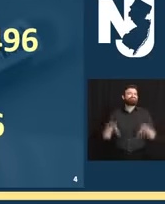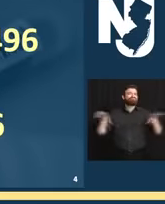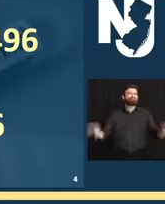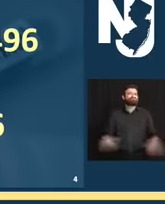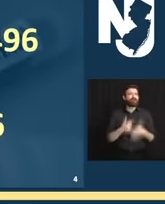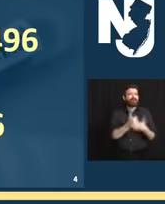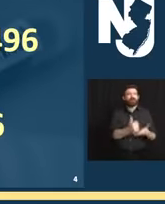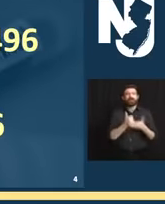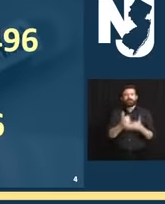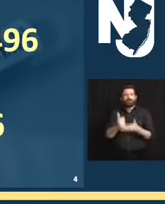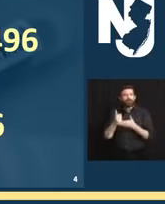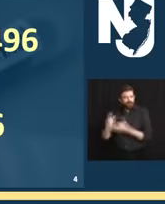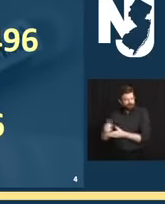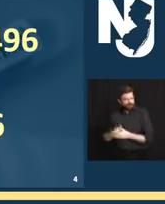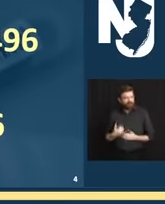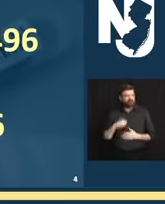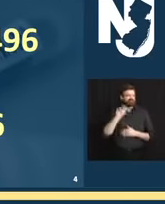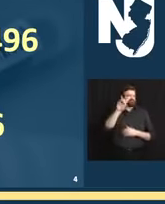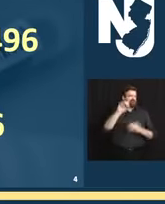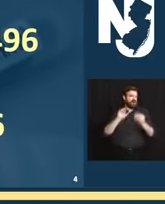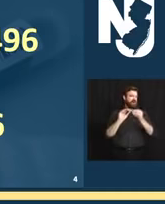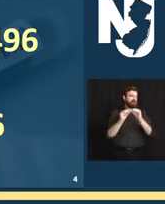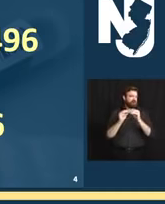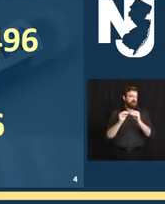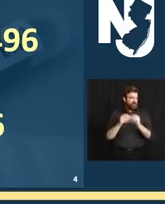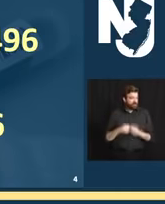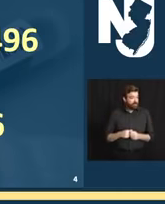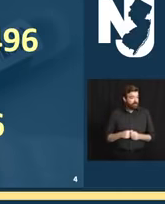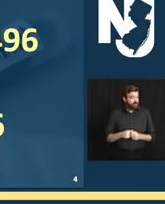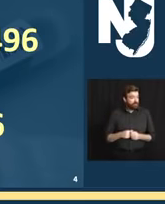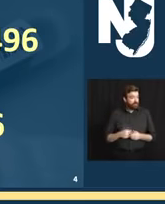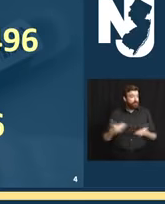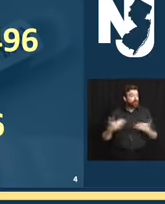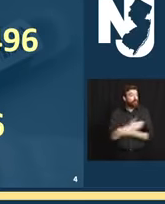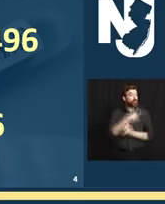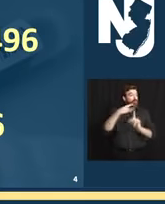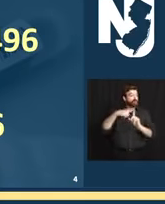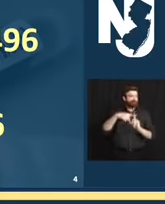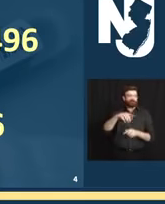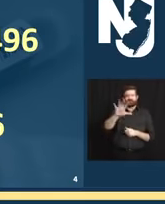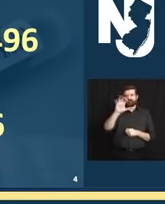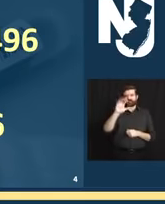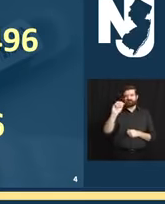We received 516 positive test results. That pushes the statewide cumulative total to